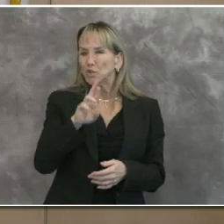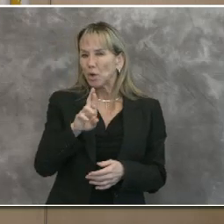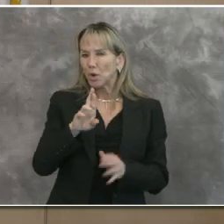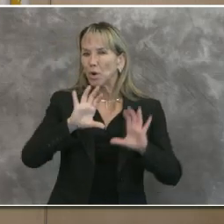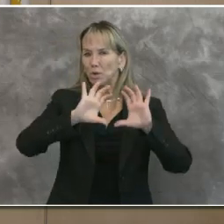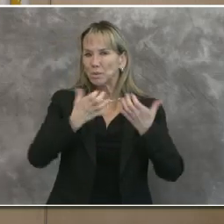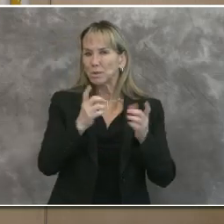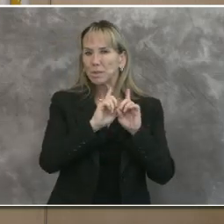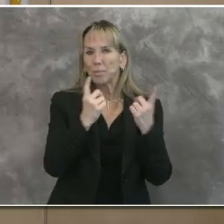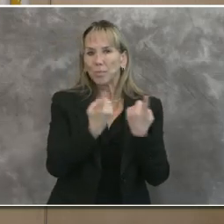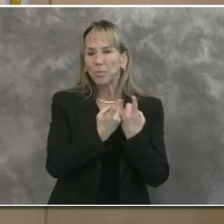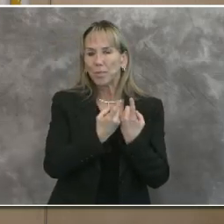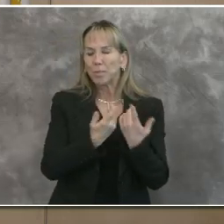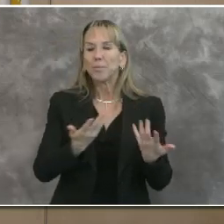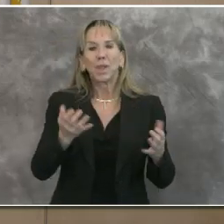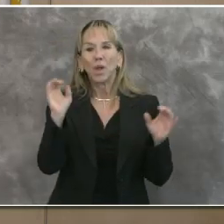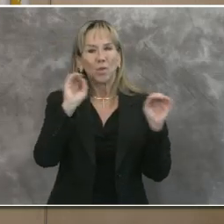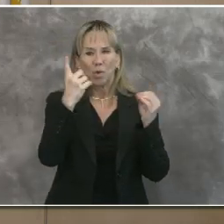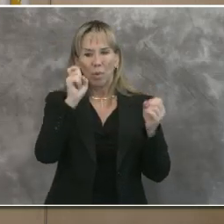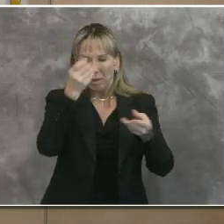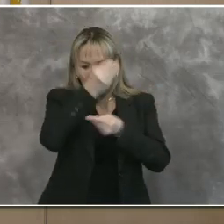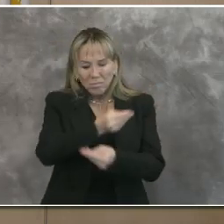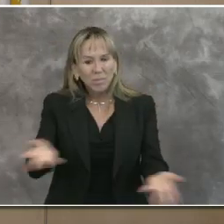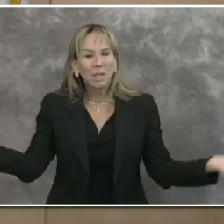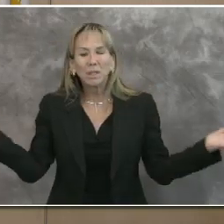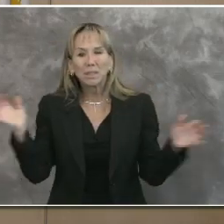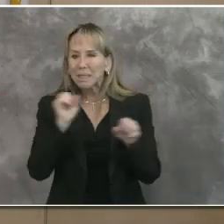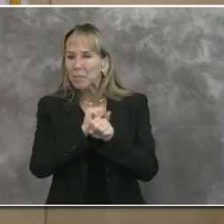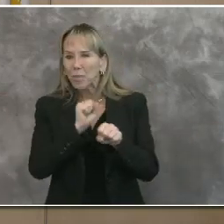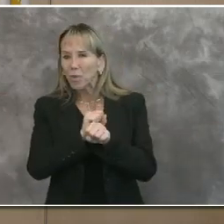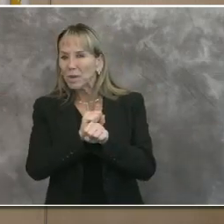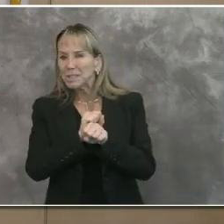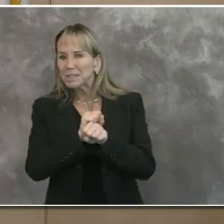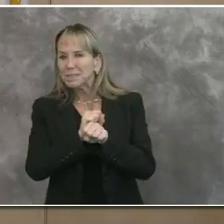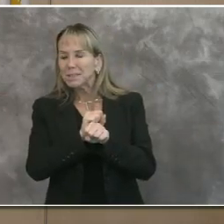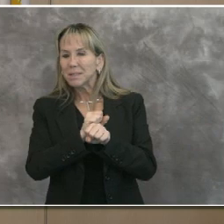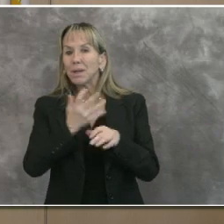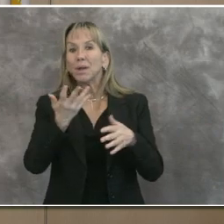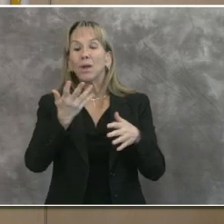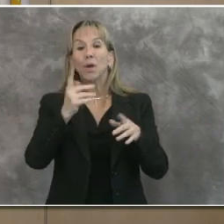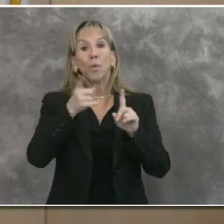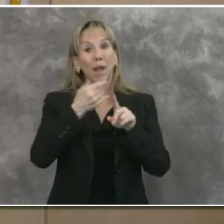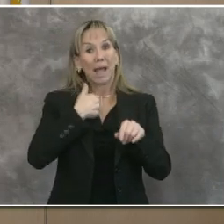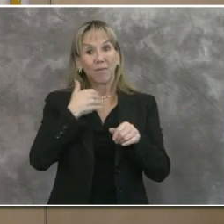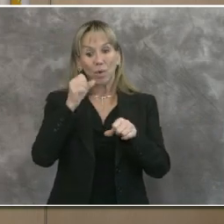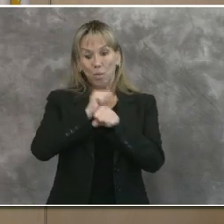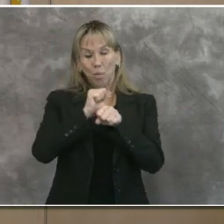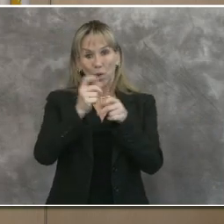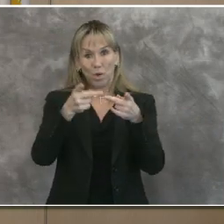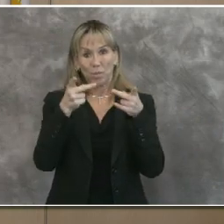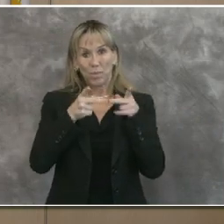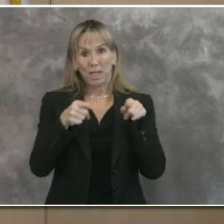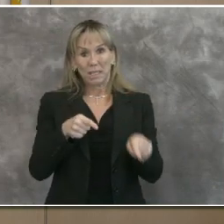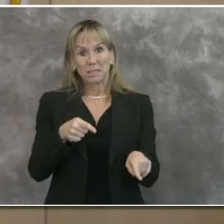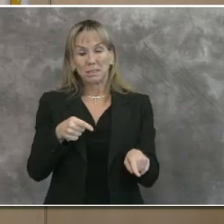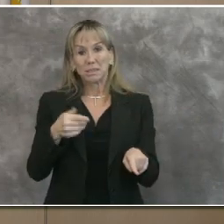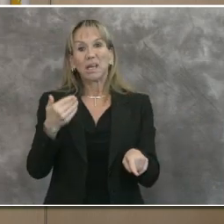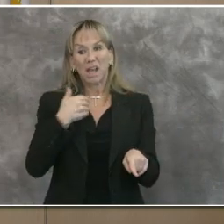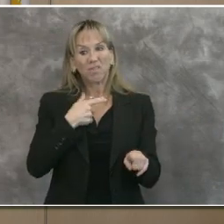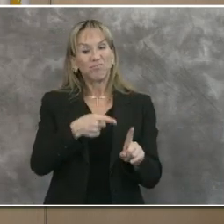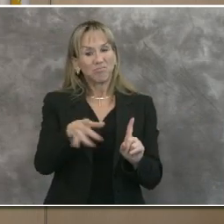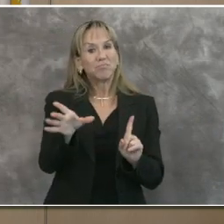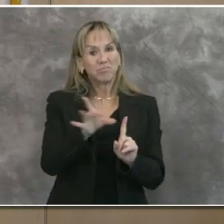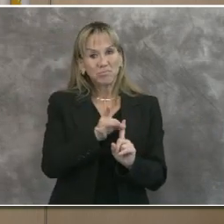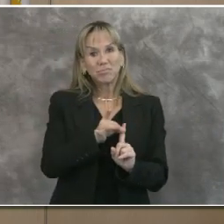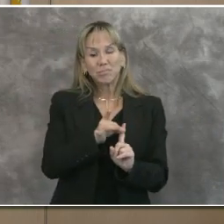not, no one has to notify the rest of the employees. When we have a work site that has a